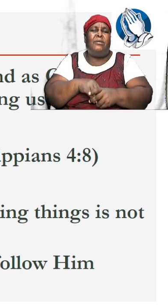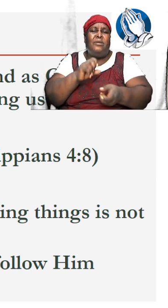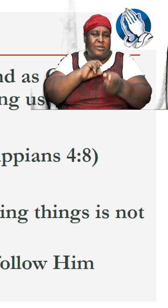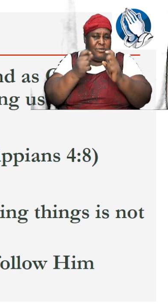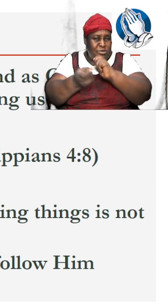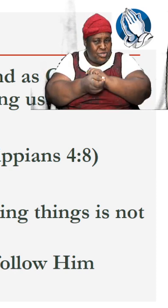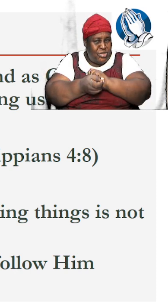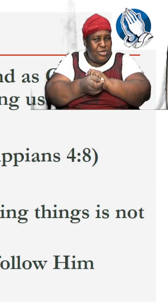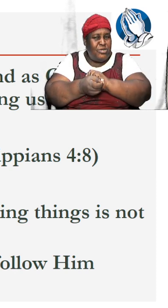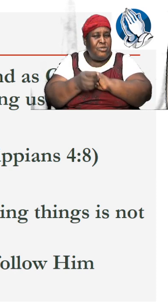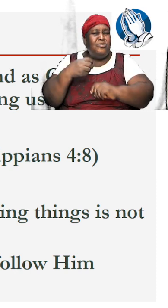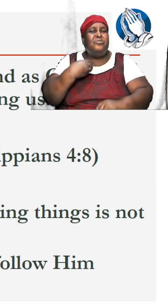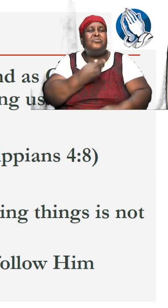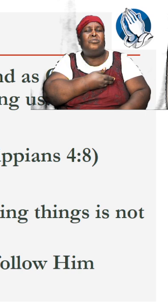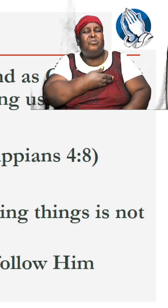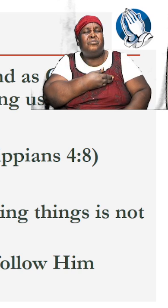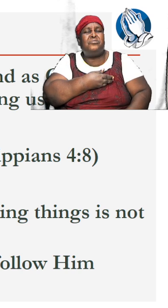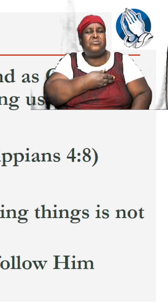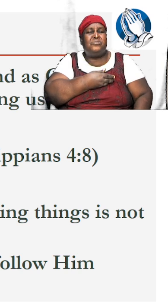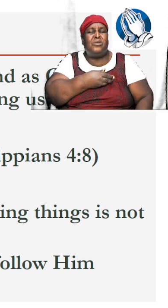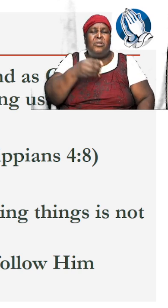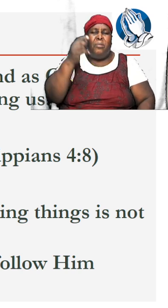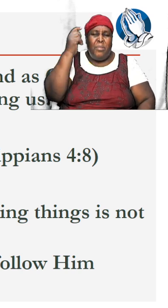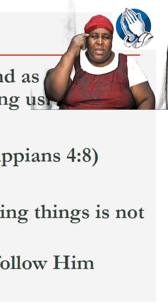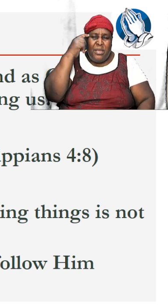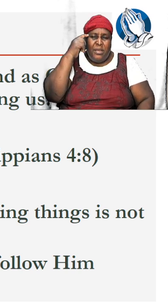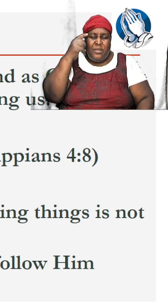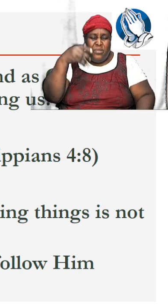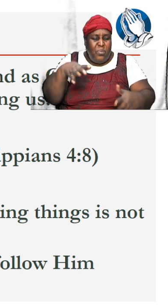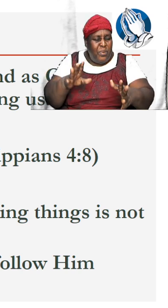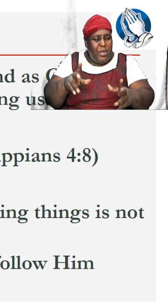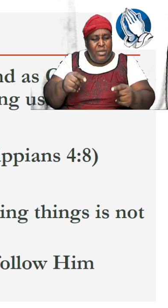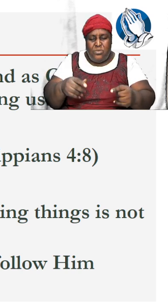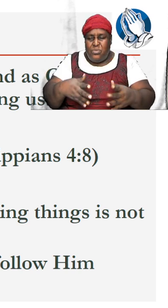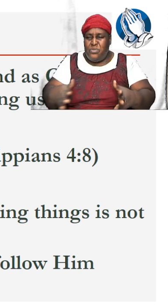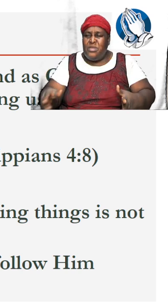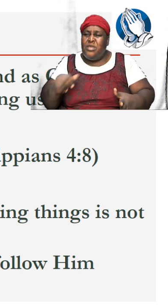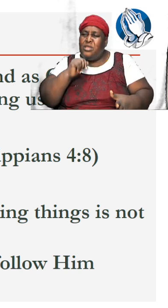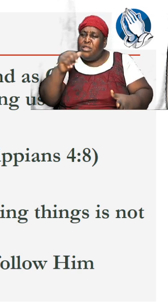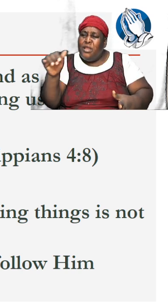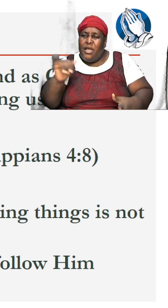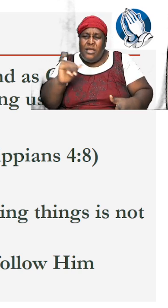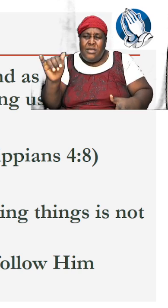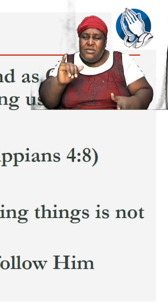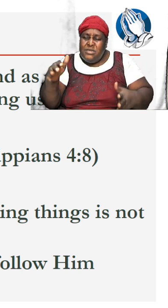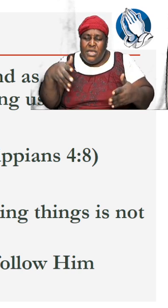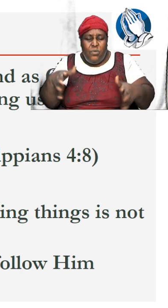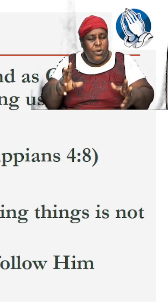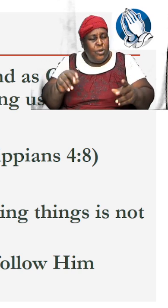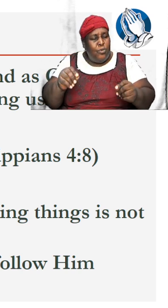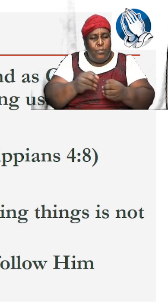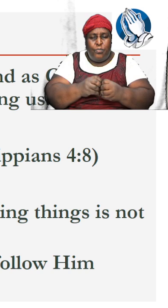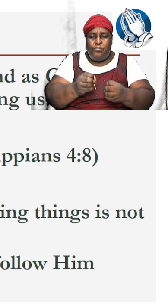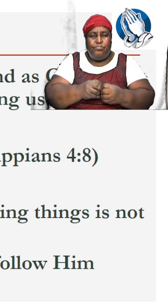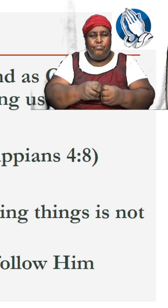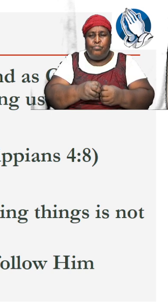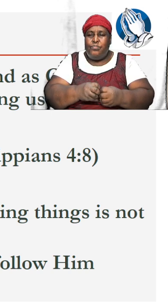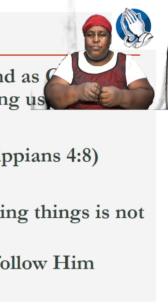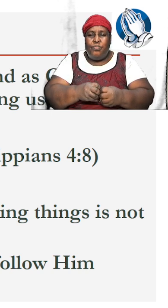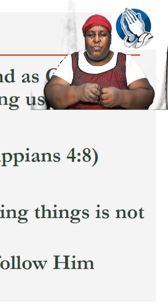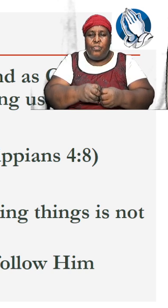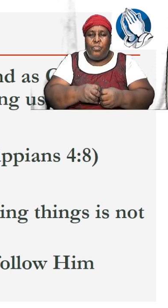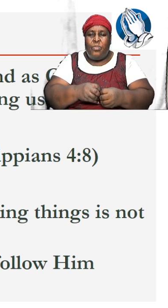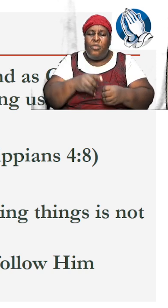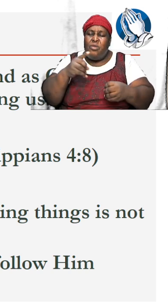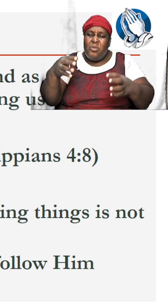you. He's saying that the way you used to doing things is not the same way anymore. You have to love